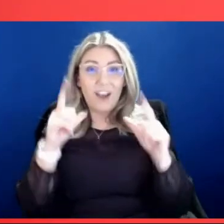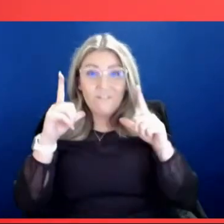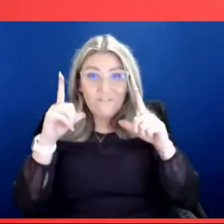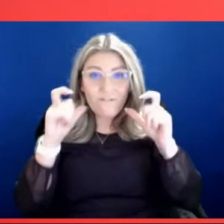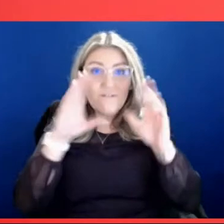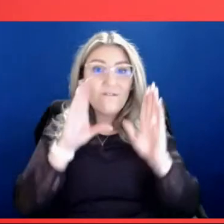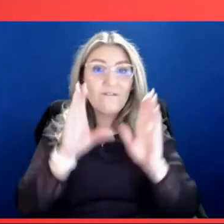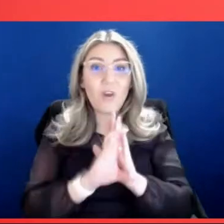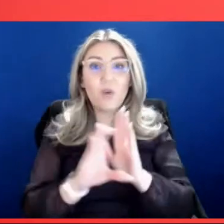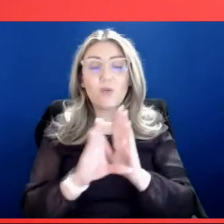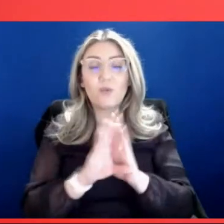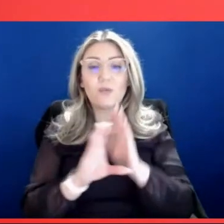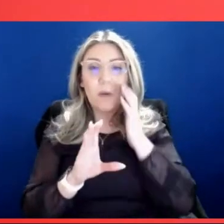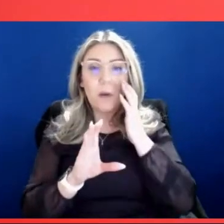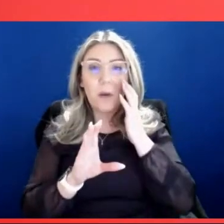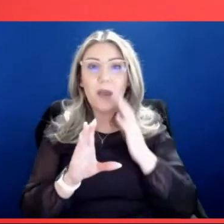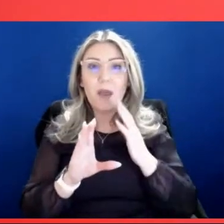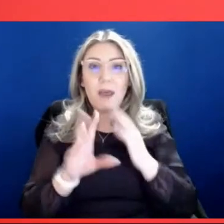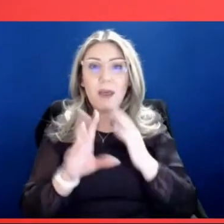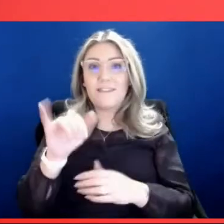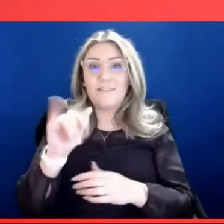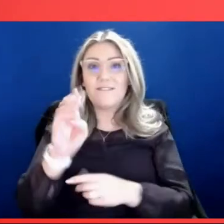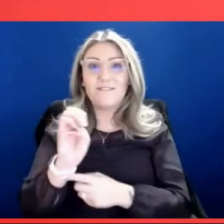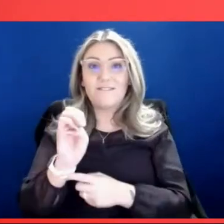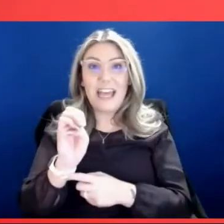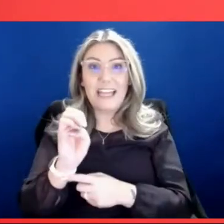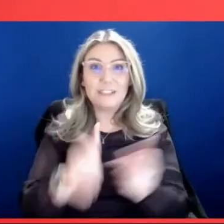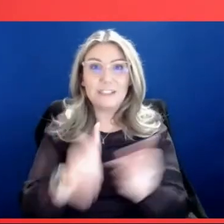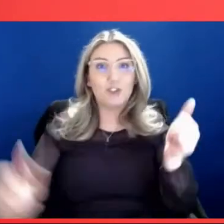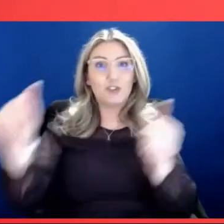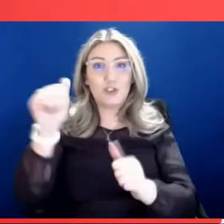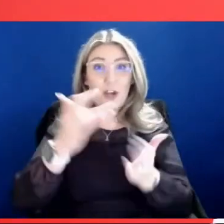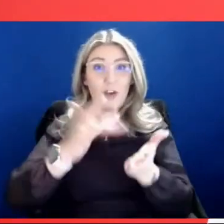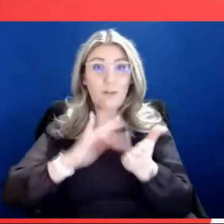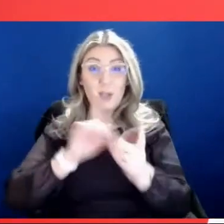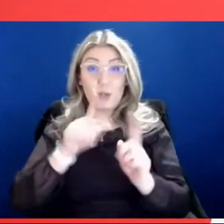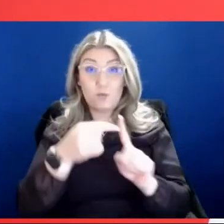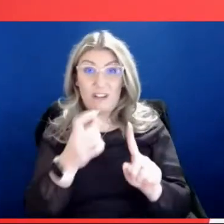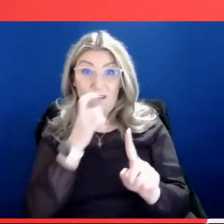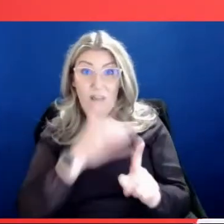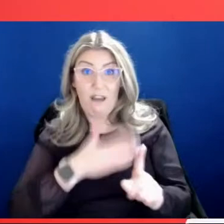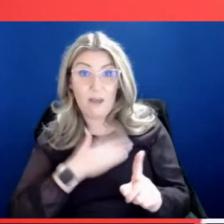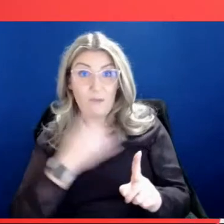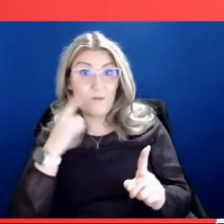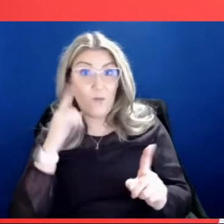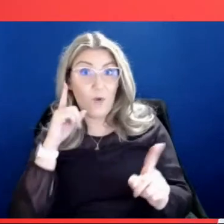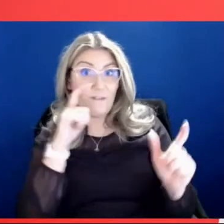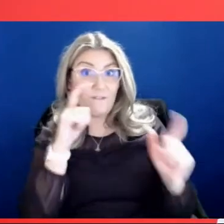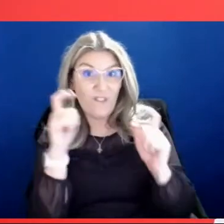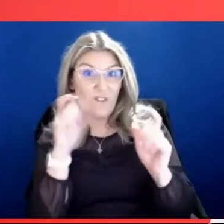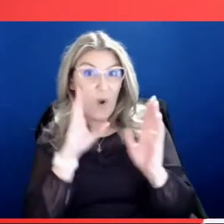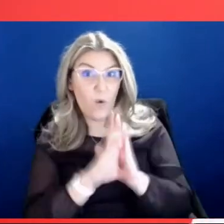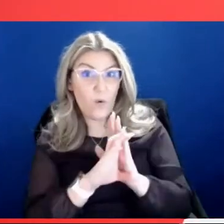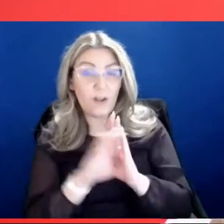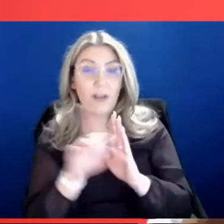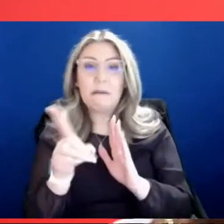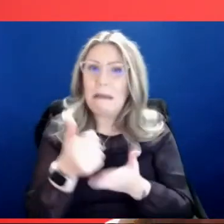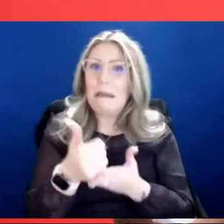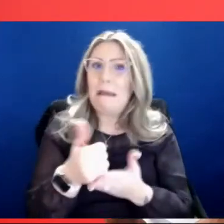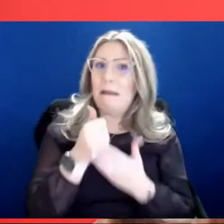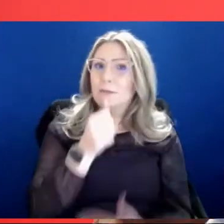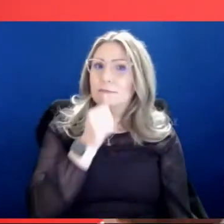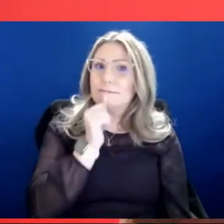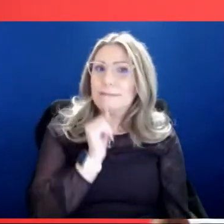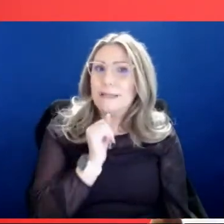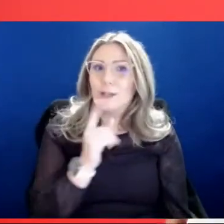the vice chair of medicine when they're not in the mood to have their photo taken, that helps you deal with sailors in